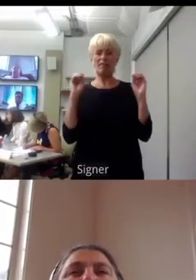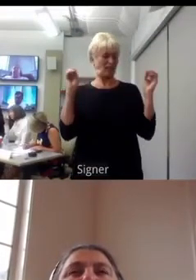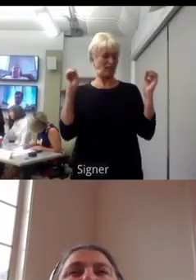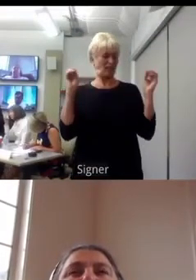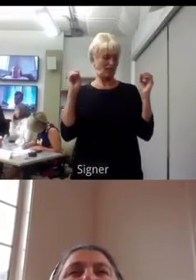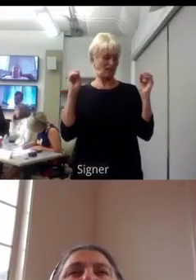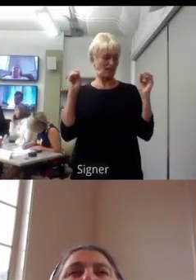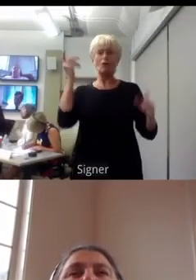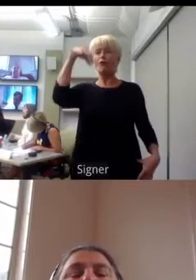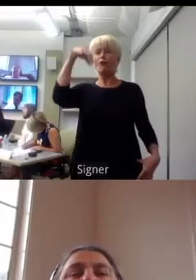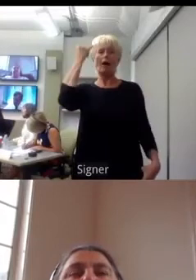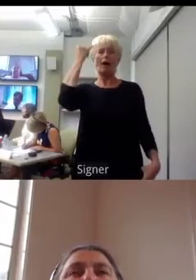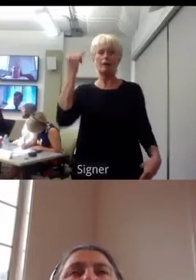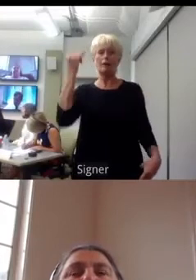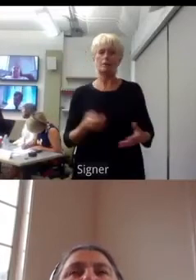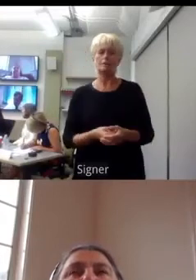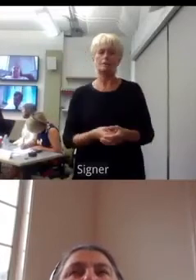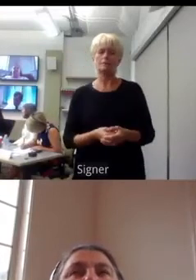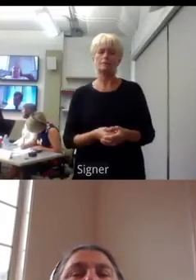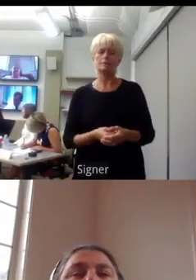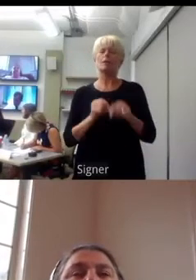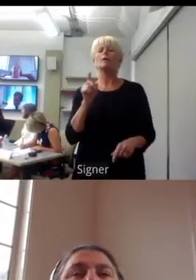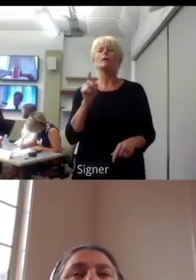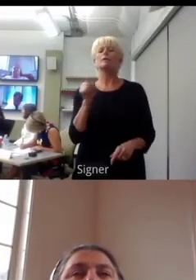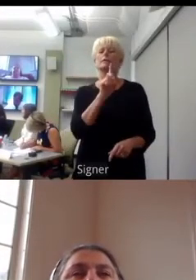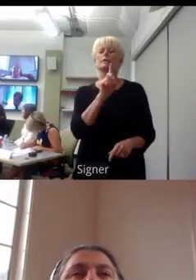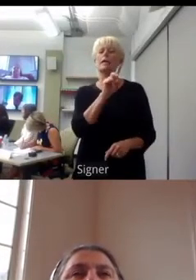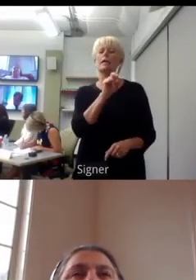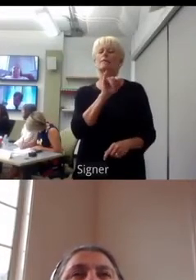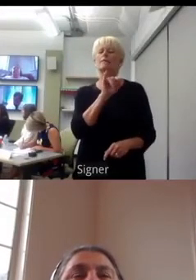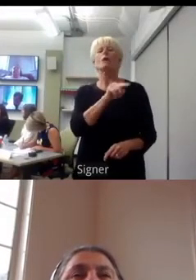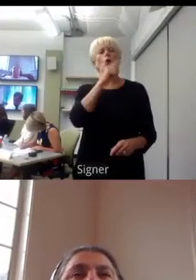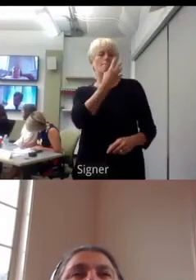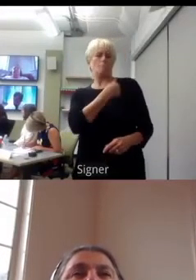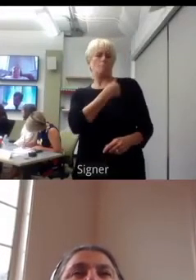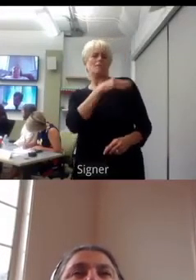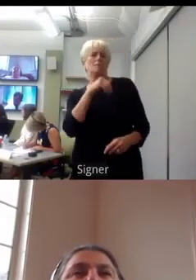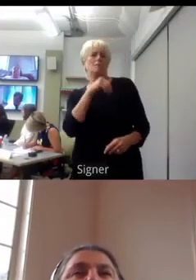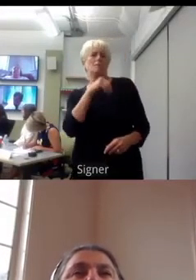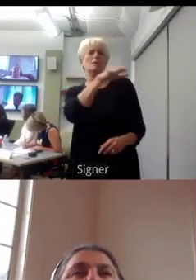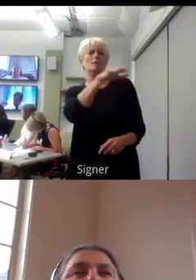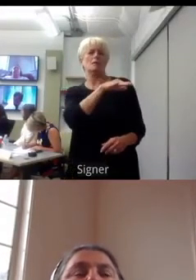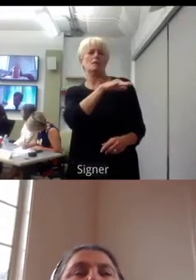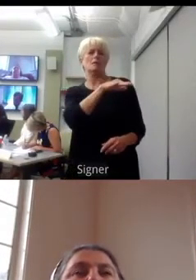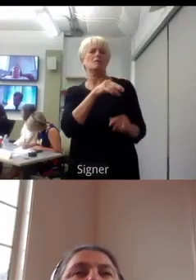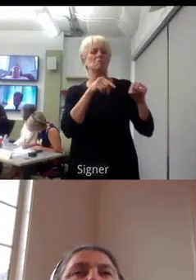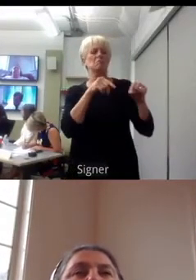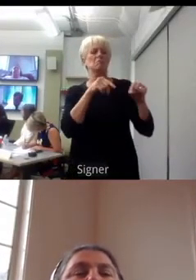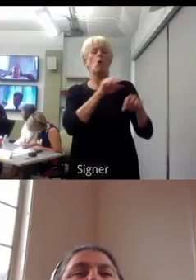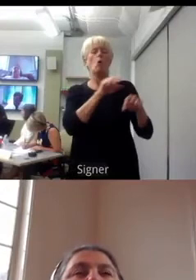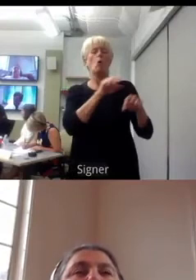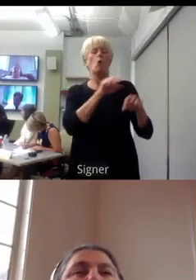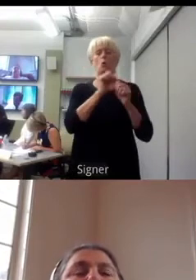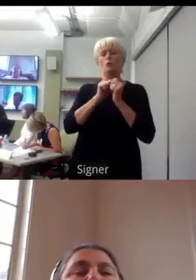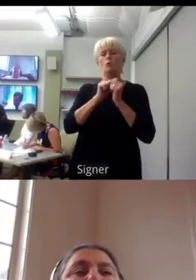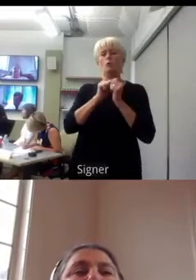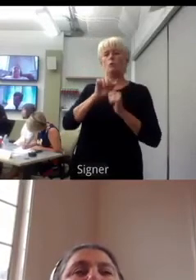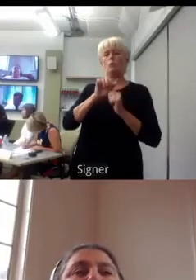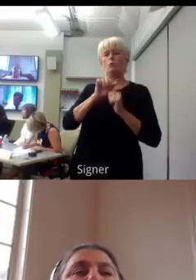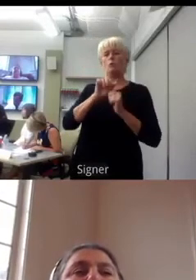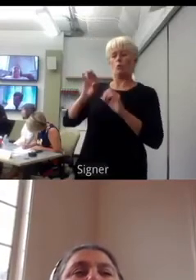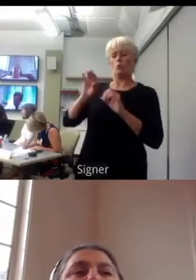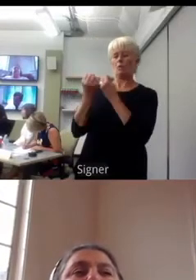Some municipalities some of them working with your organization, and some not working with your organization, have developed their